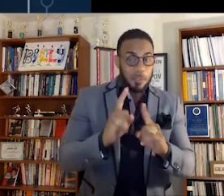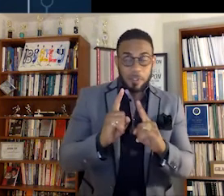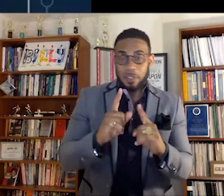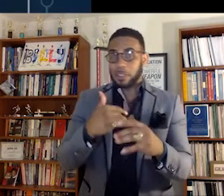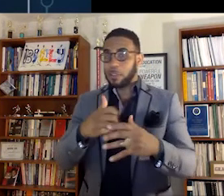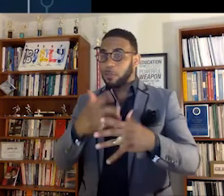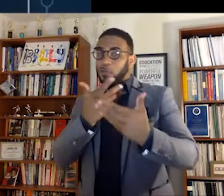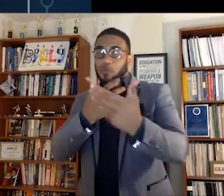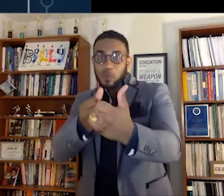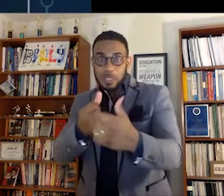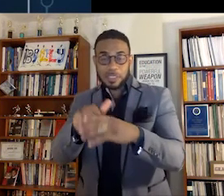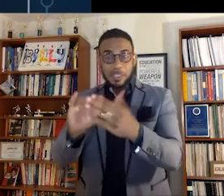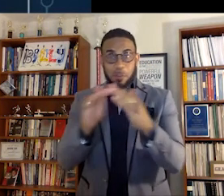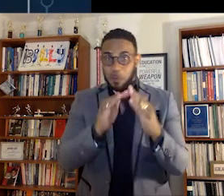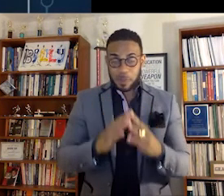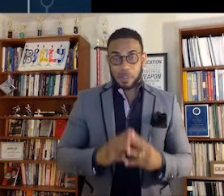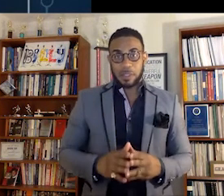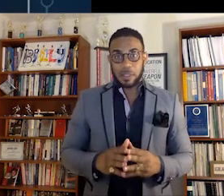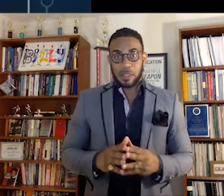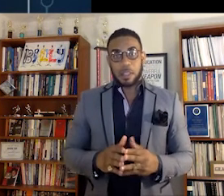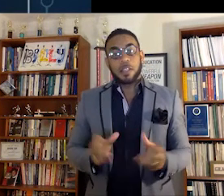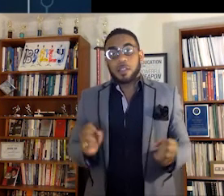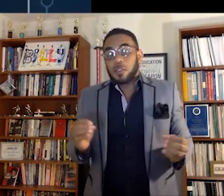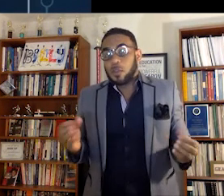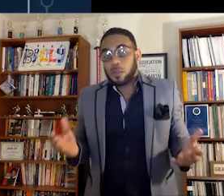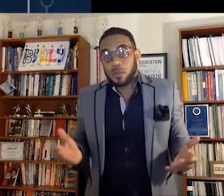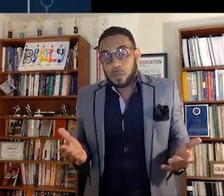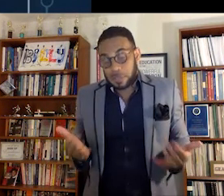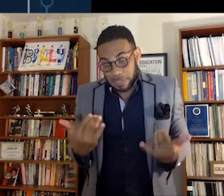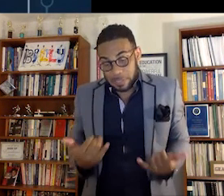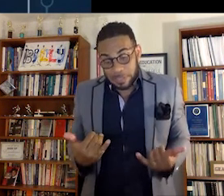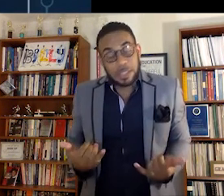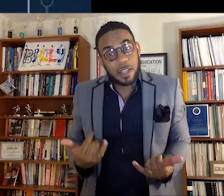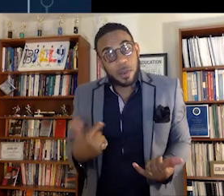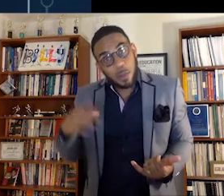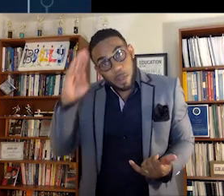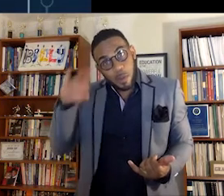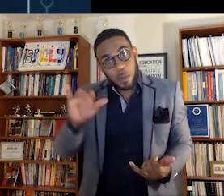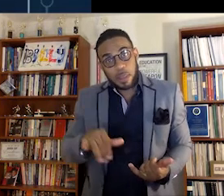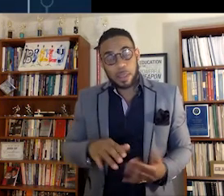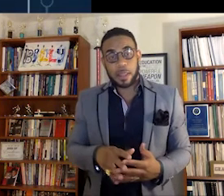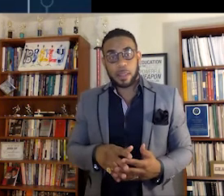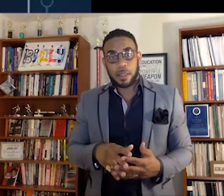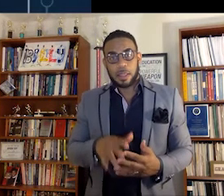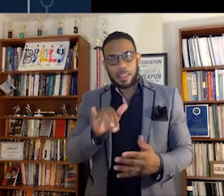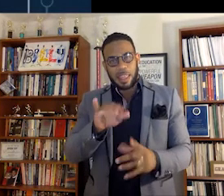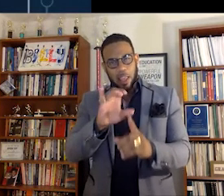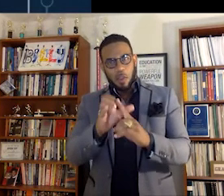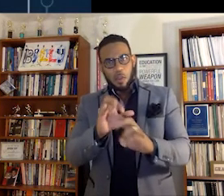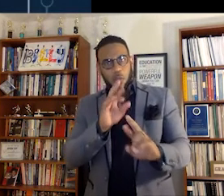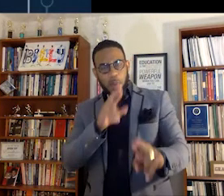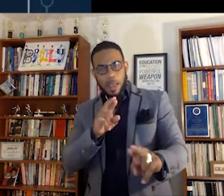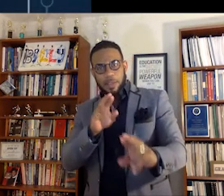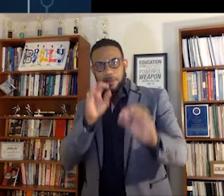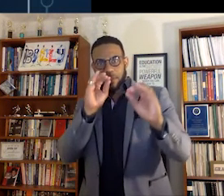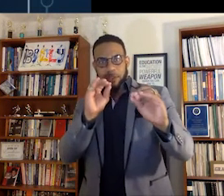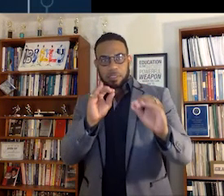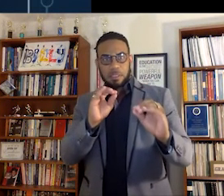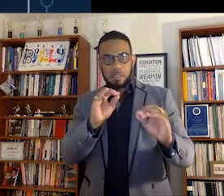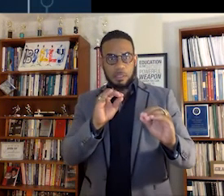and they were trusted in the community. So today we know that culturally responsive